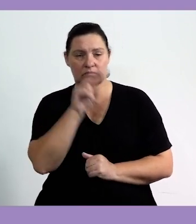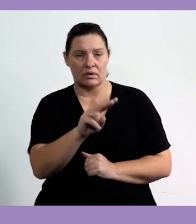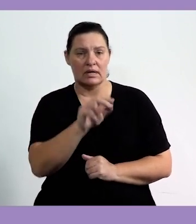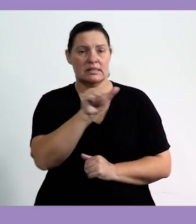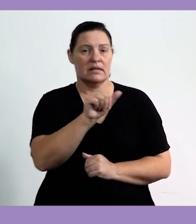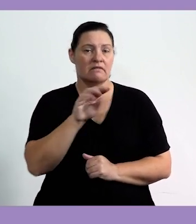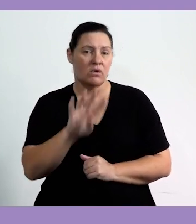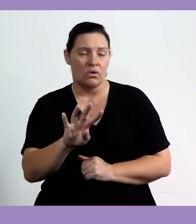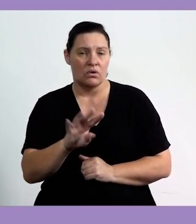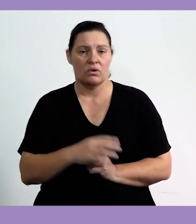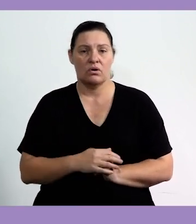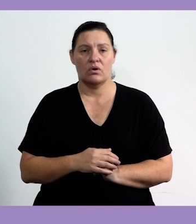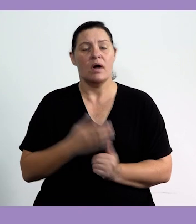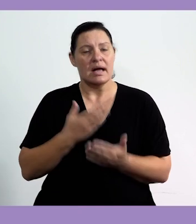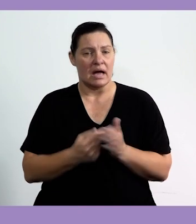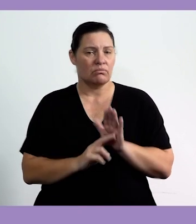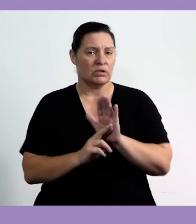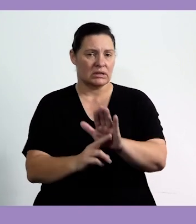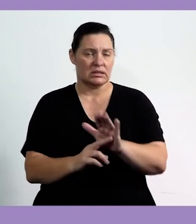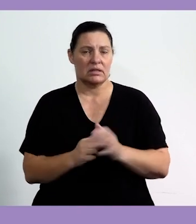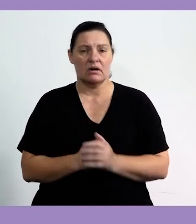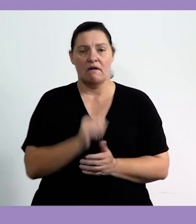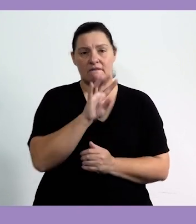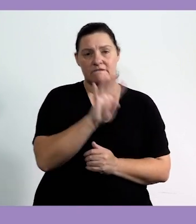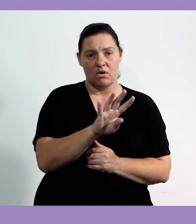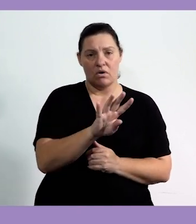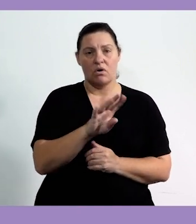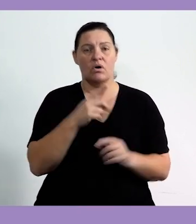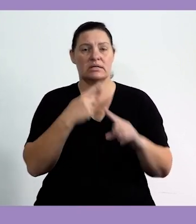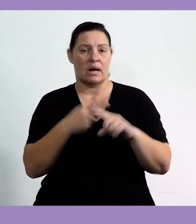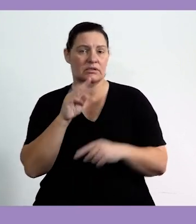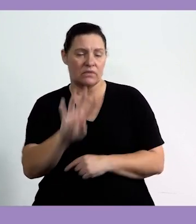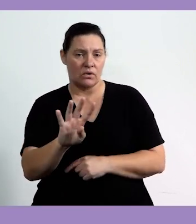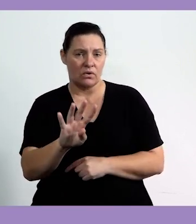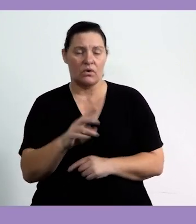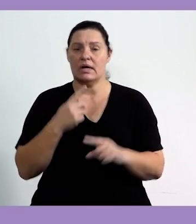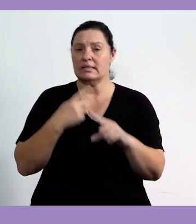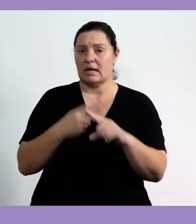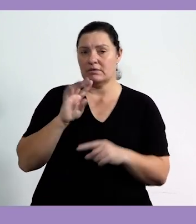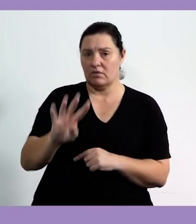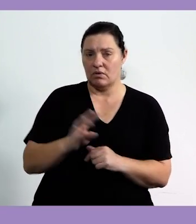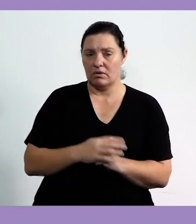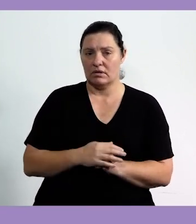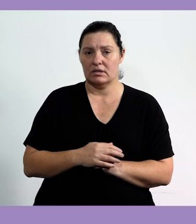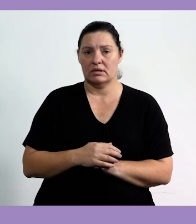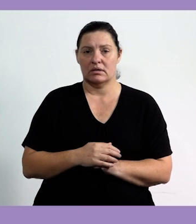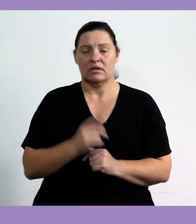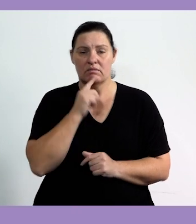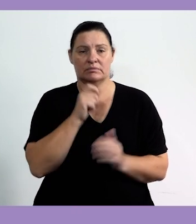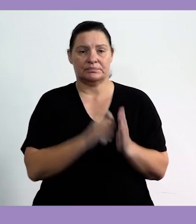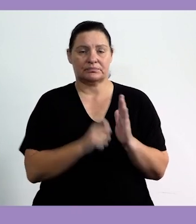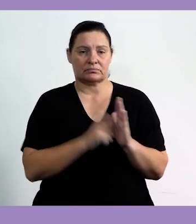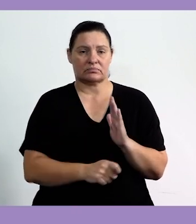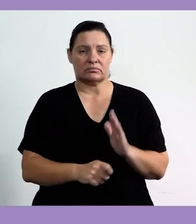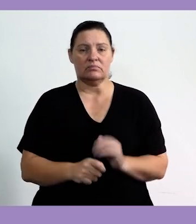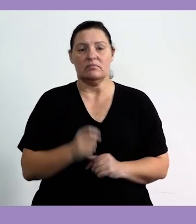we are looking at 64, we can present 64 as 4 multiplied by 4 multiplied by 4. If we